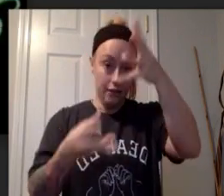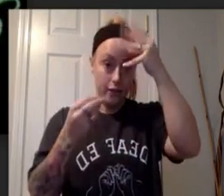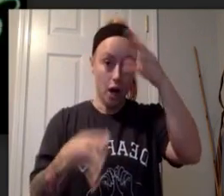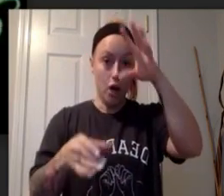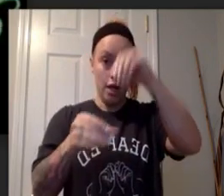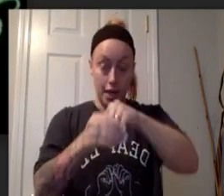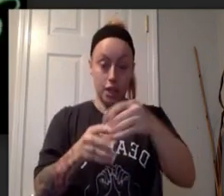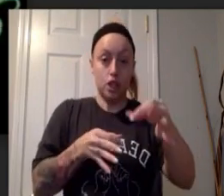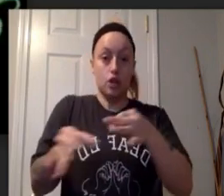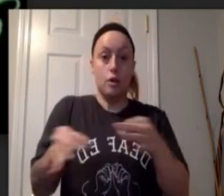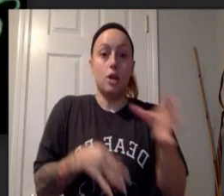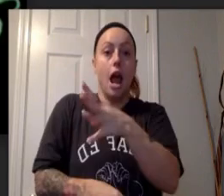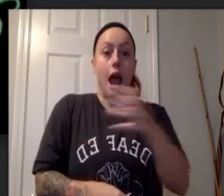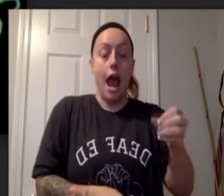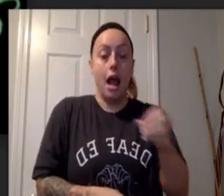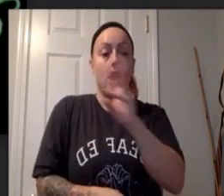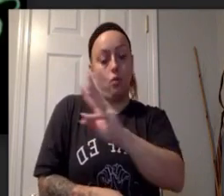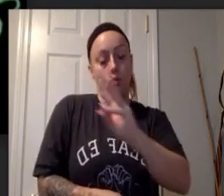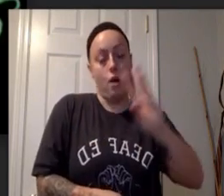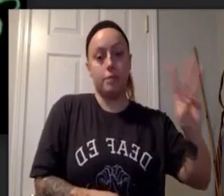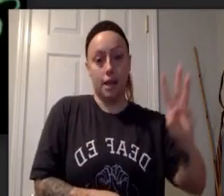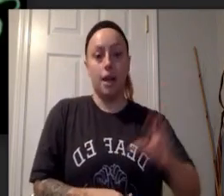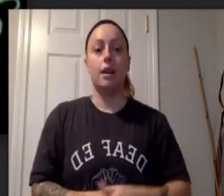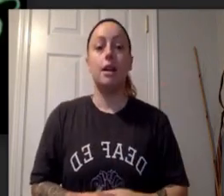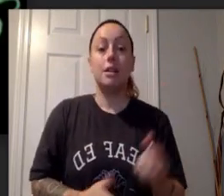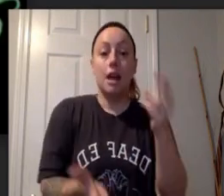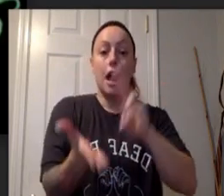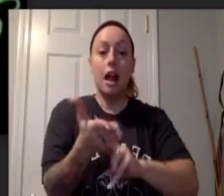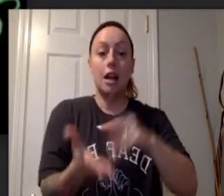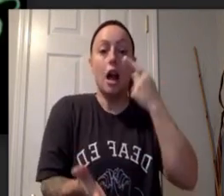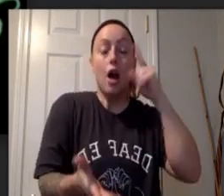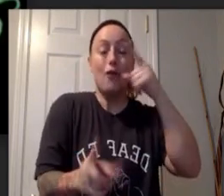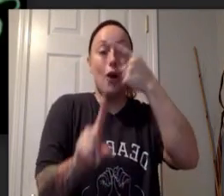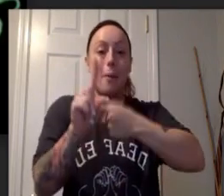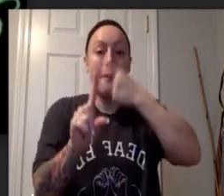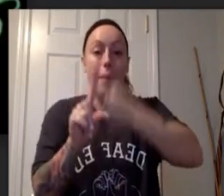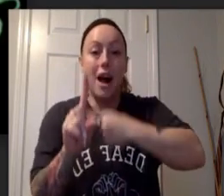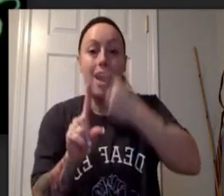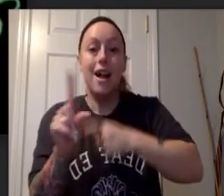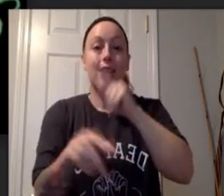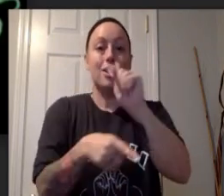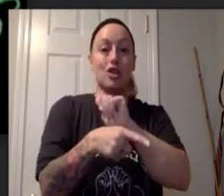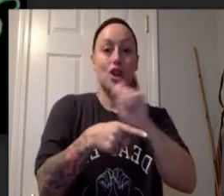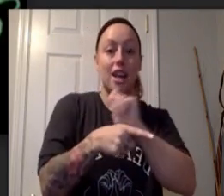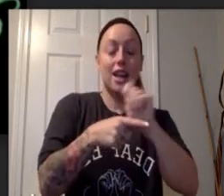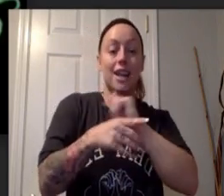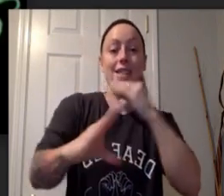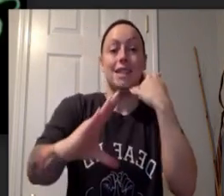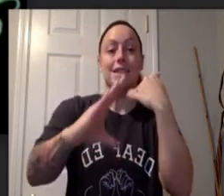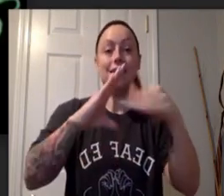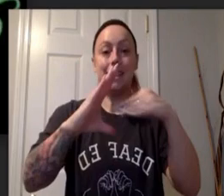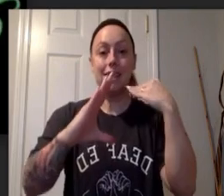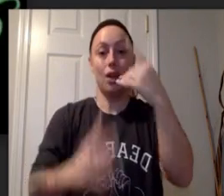out to us, sign up for one of our monthly trainings, send us your questions and comments. And thank you for